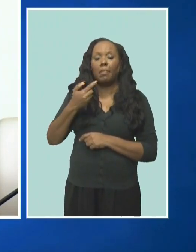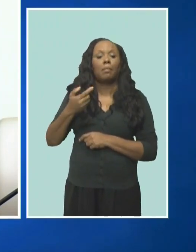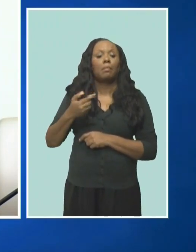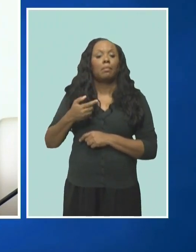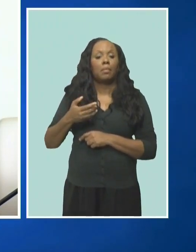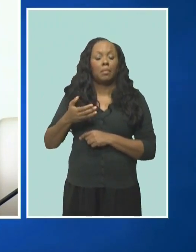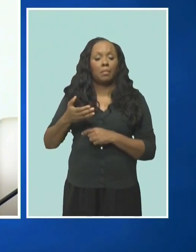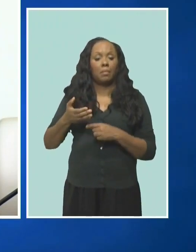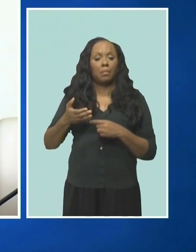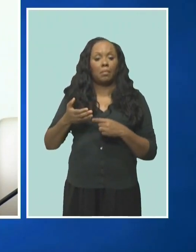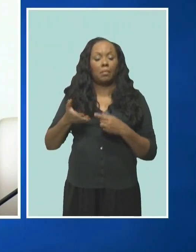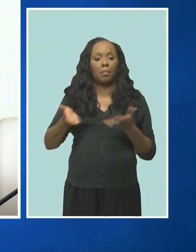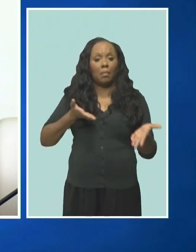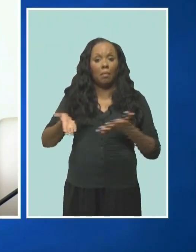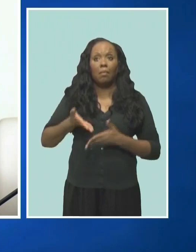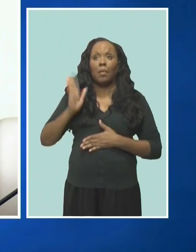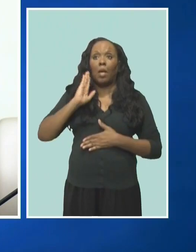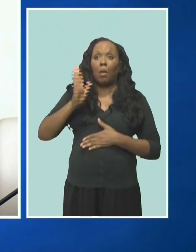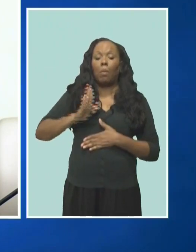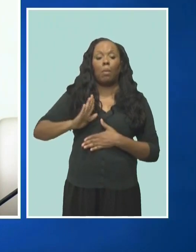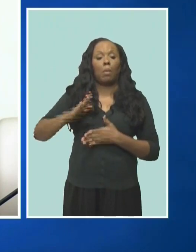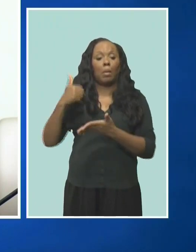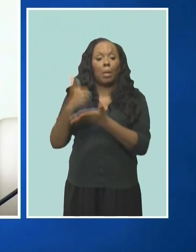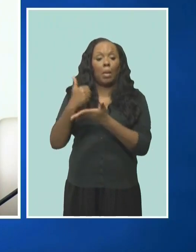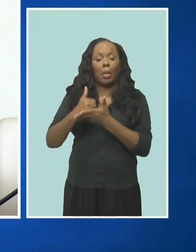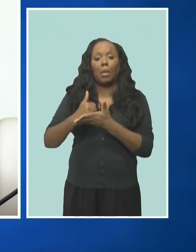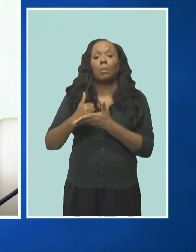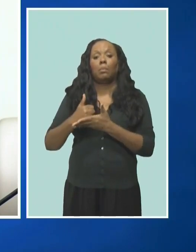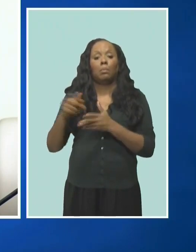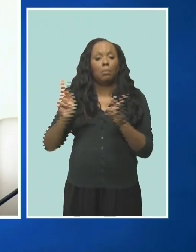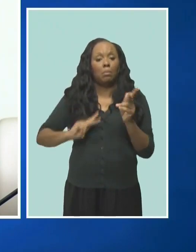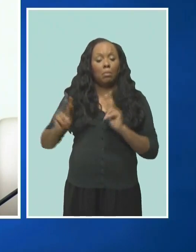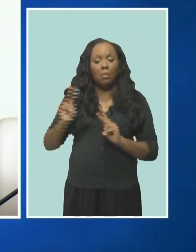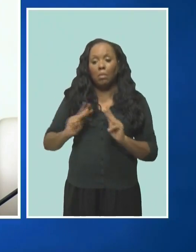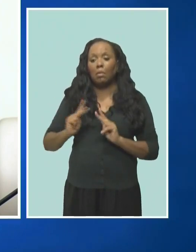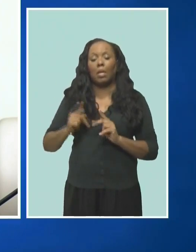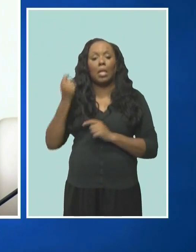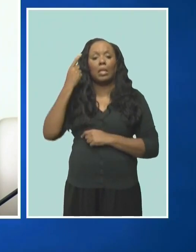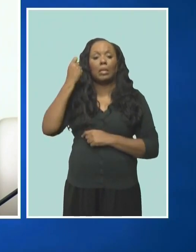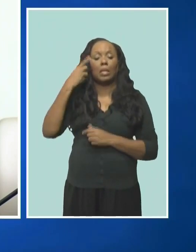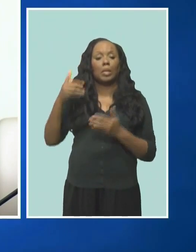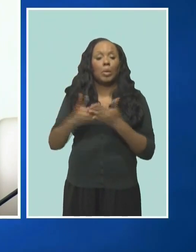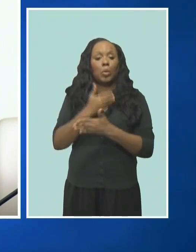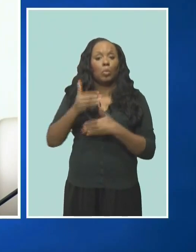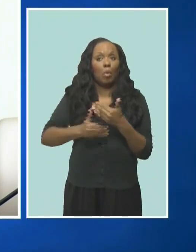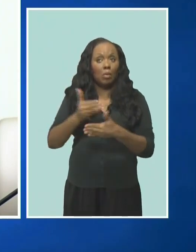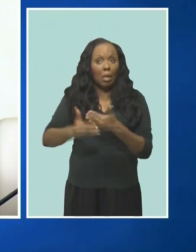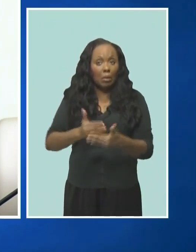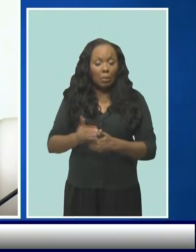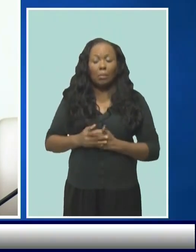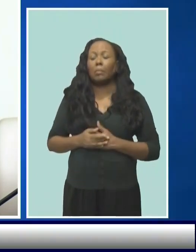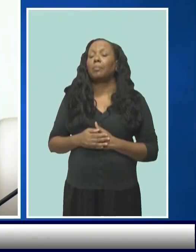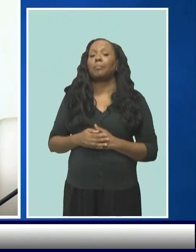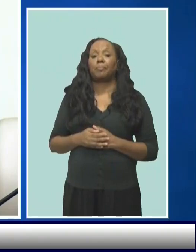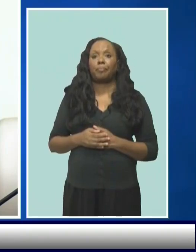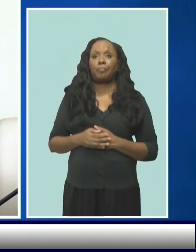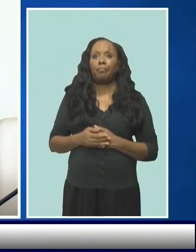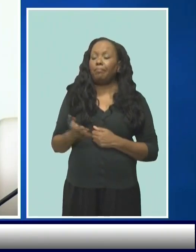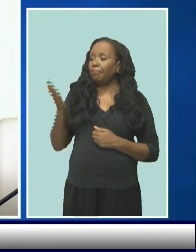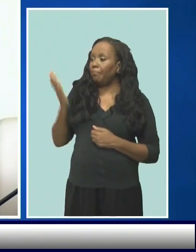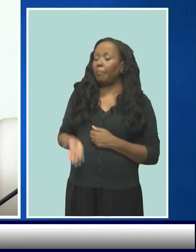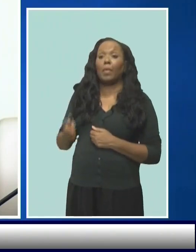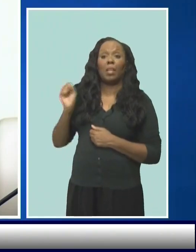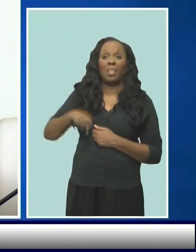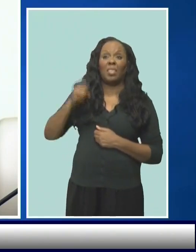is prepared to walk with members of the public through the process. Yes, it would be an educational